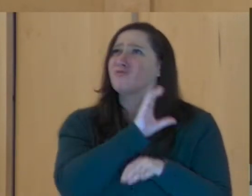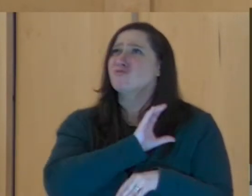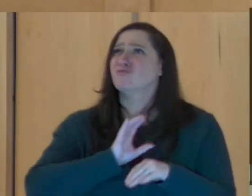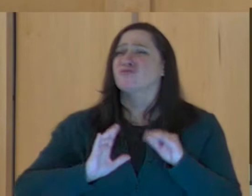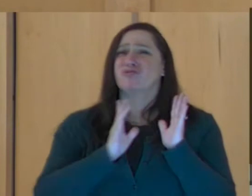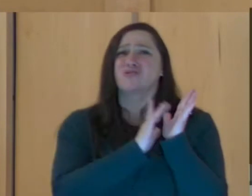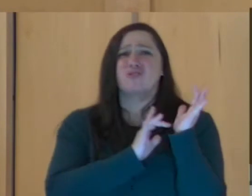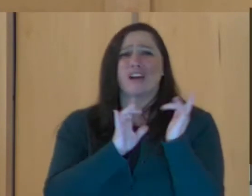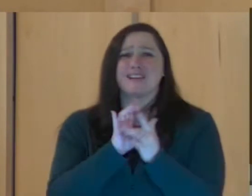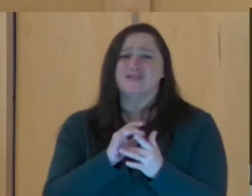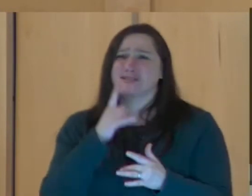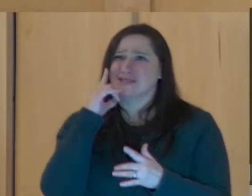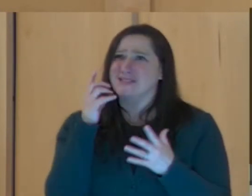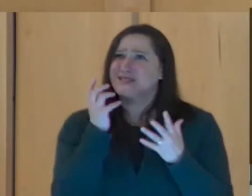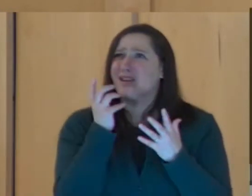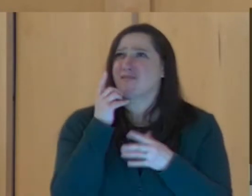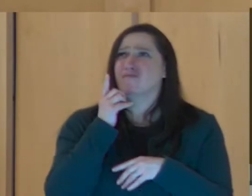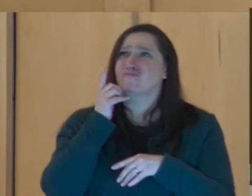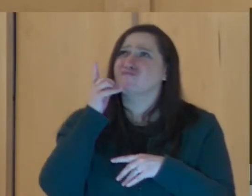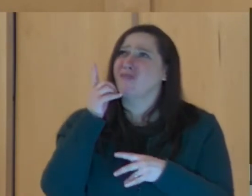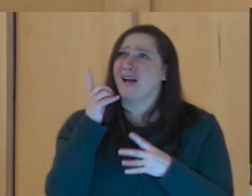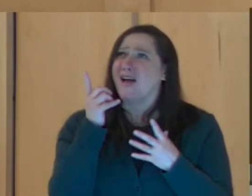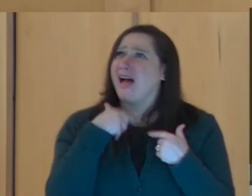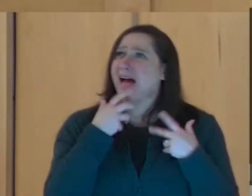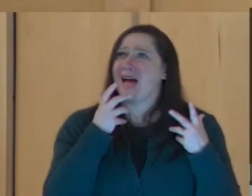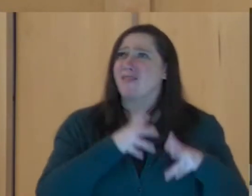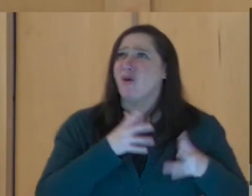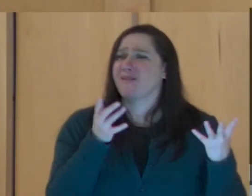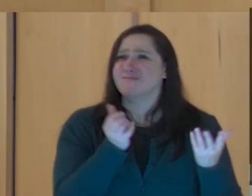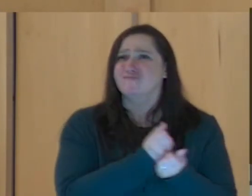sake I have lost all things.